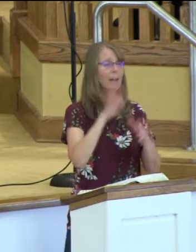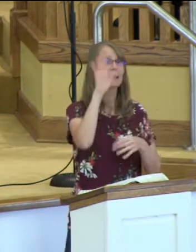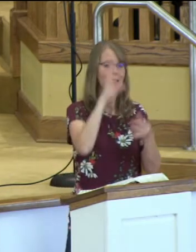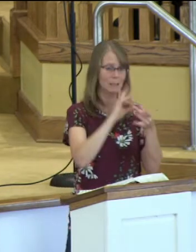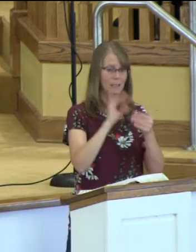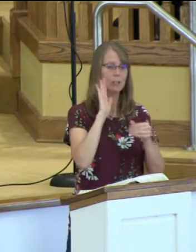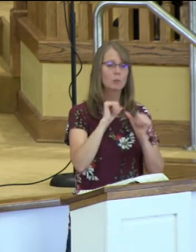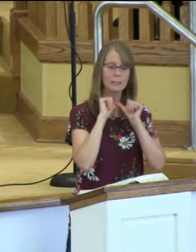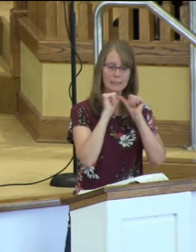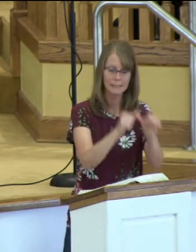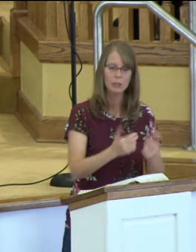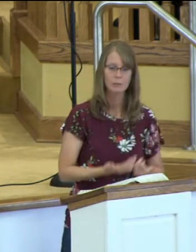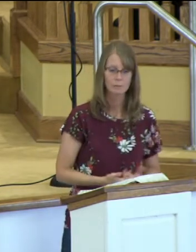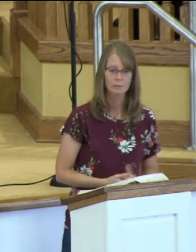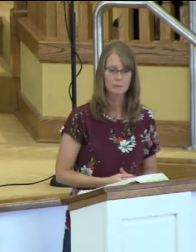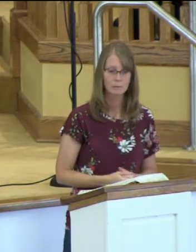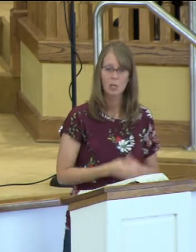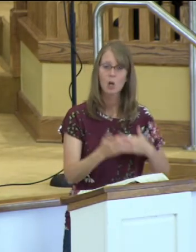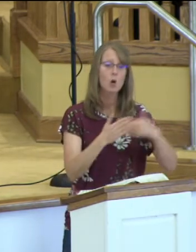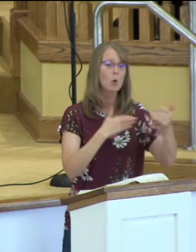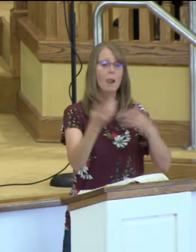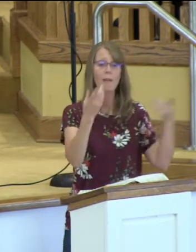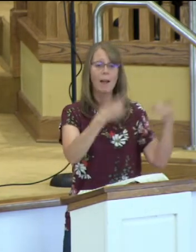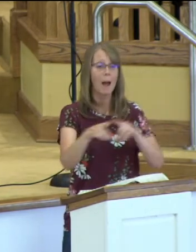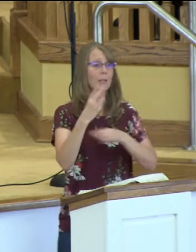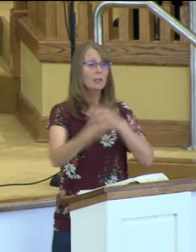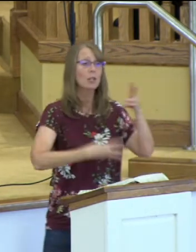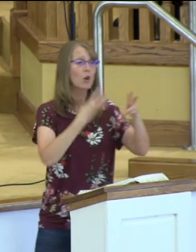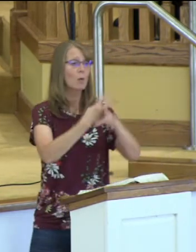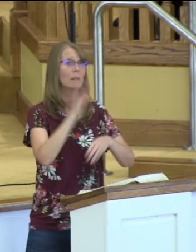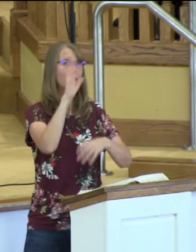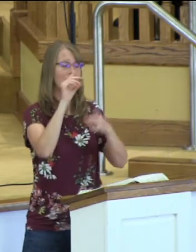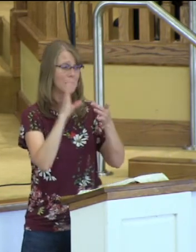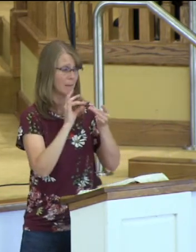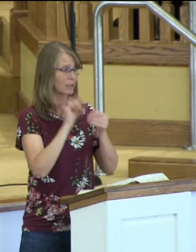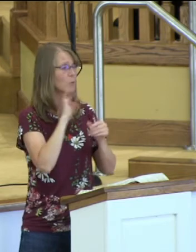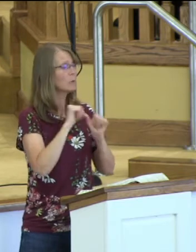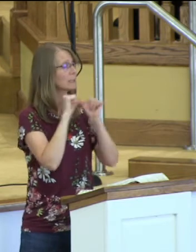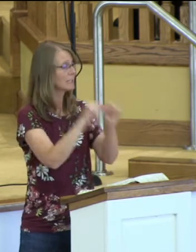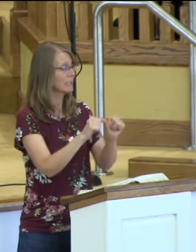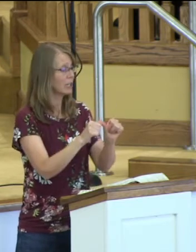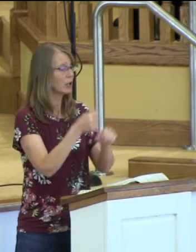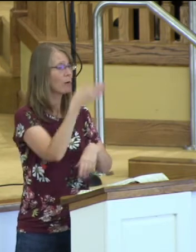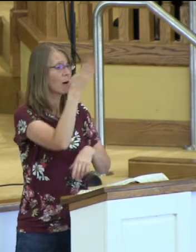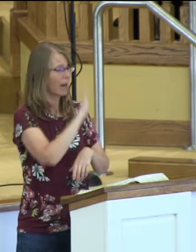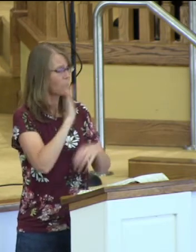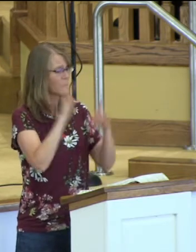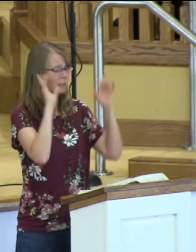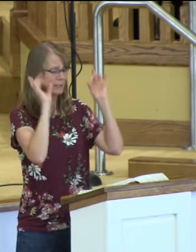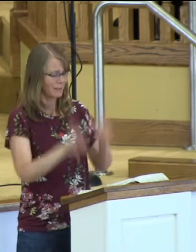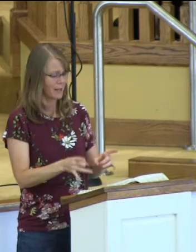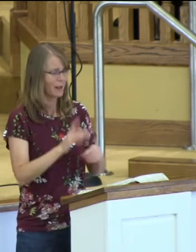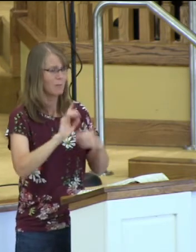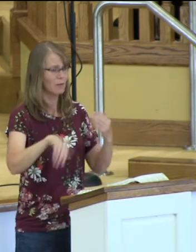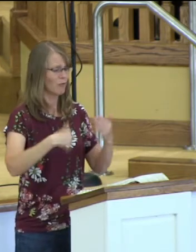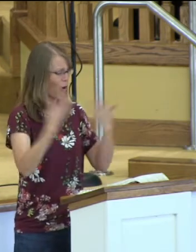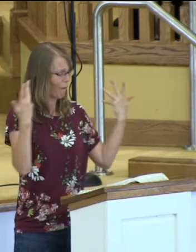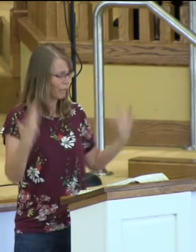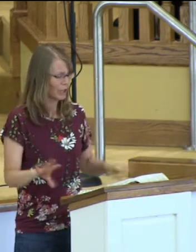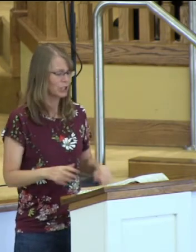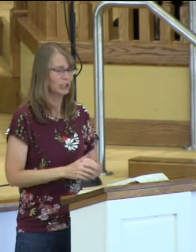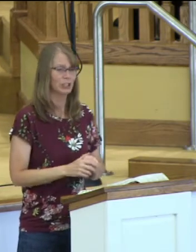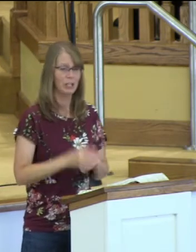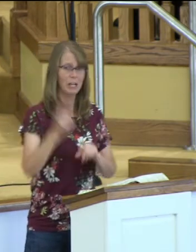continue. Whatever happens to this world, the message will continue. Hey, listen, God will decide when it's all done. He'll come and get us all